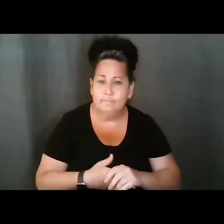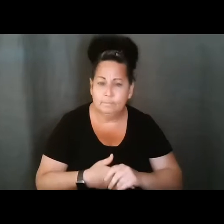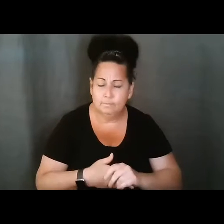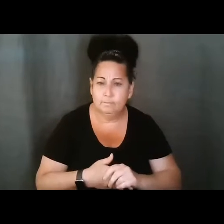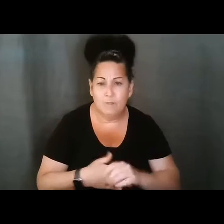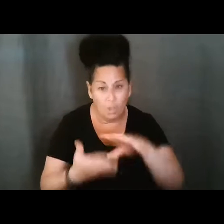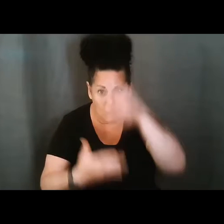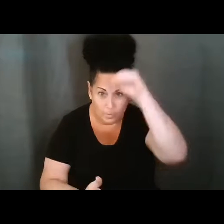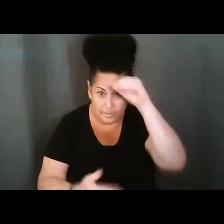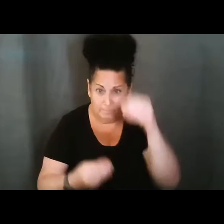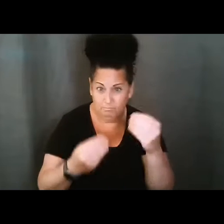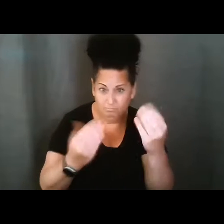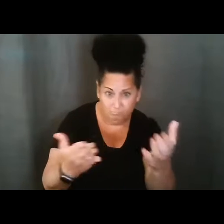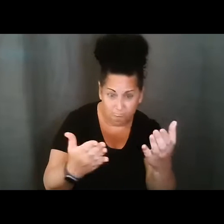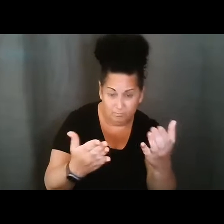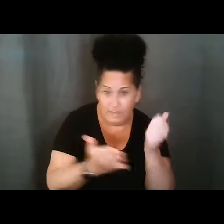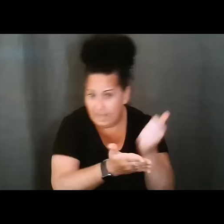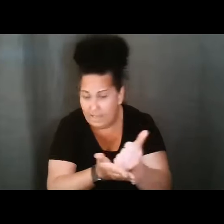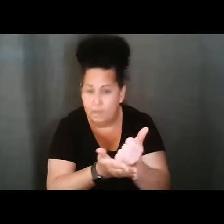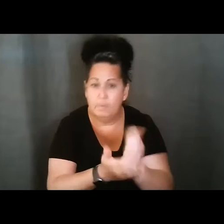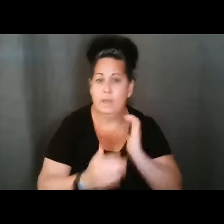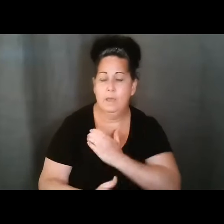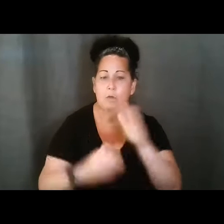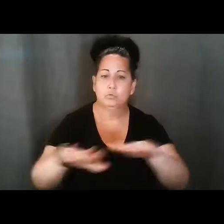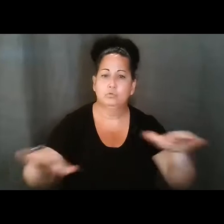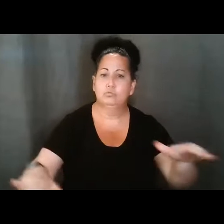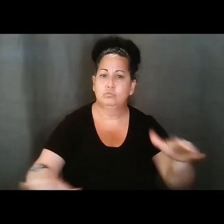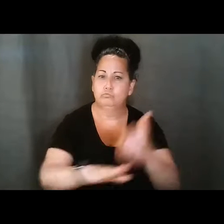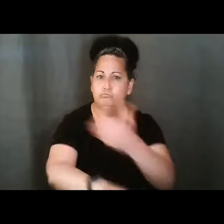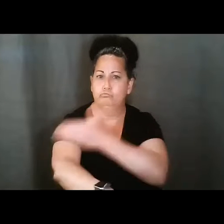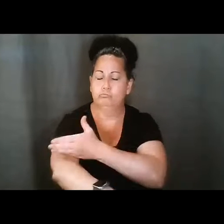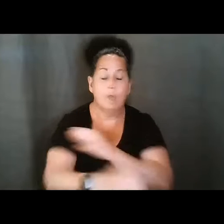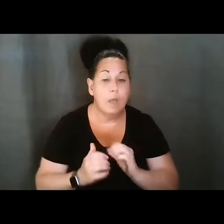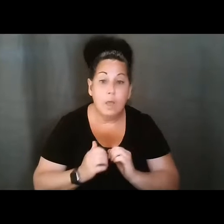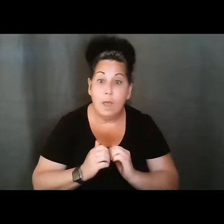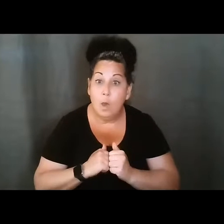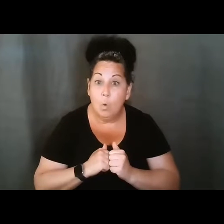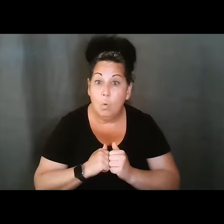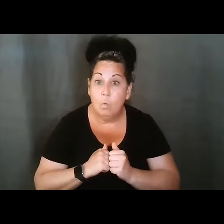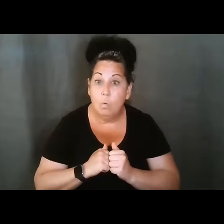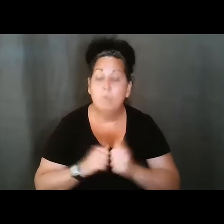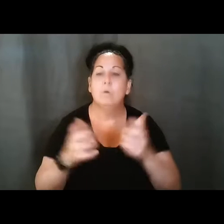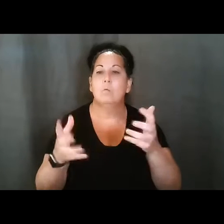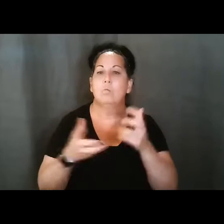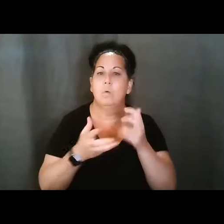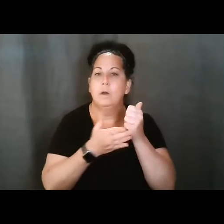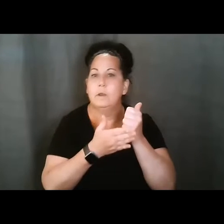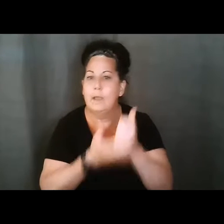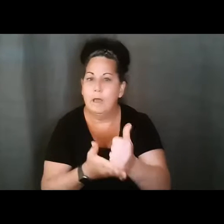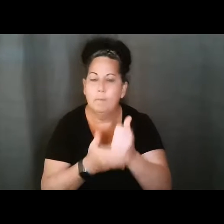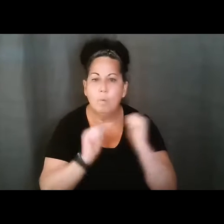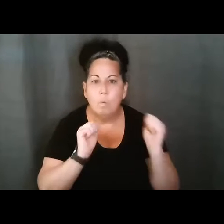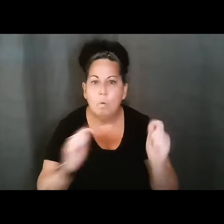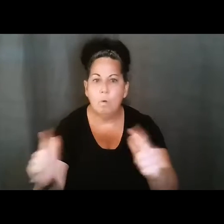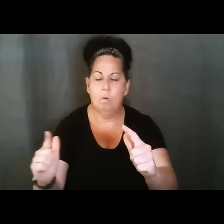increase our child's academic endeavor. How do we do that? We want to help at-risk kids. We want to help kids